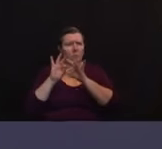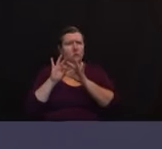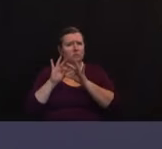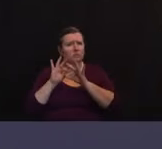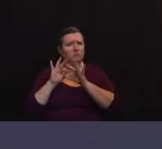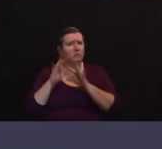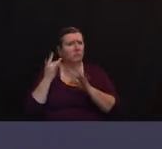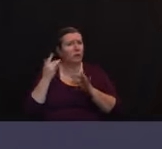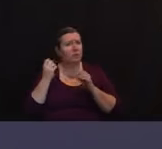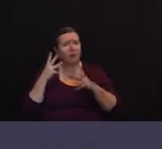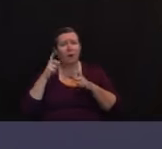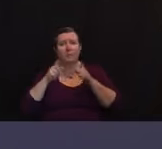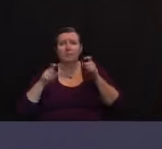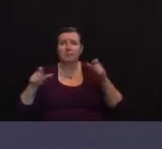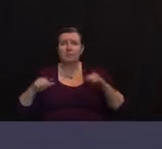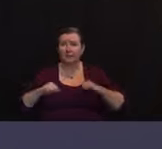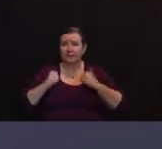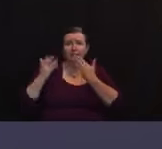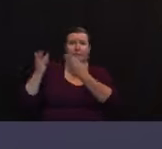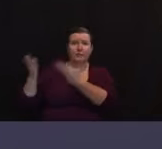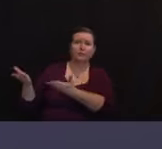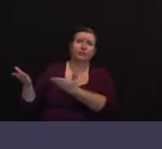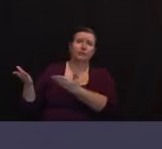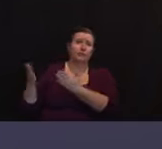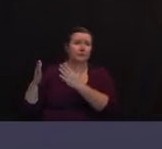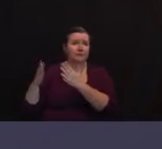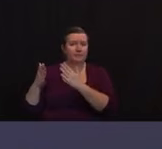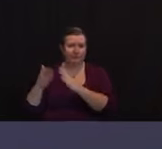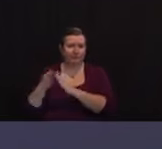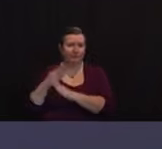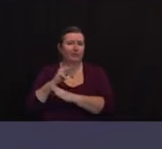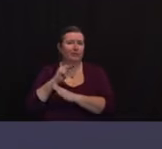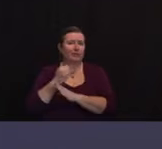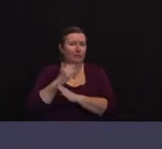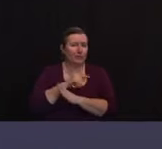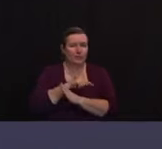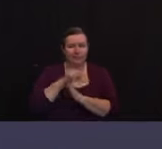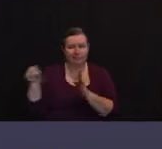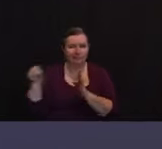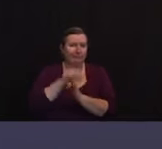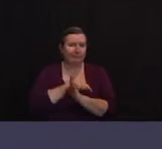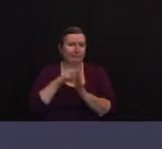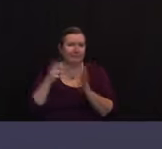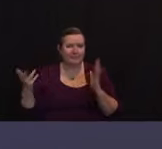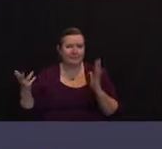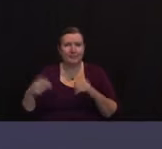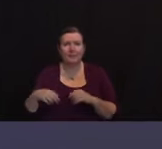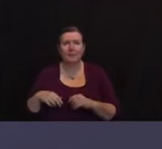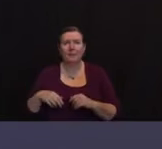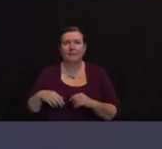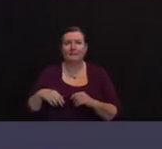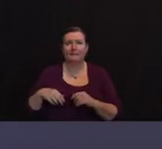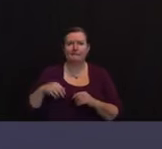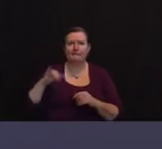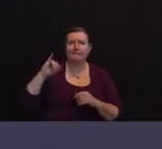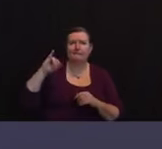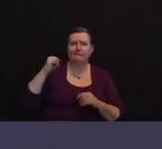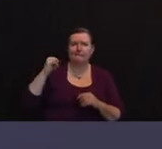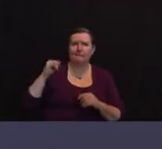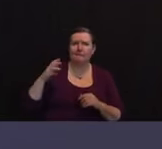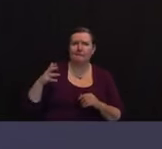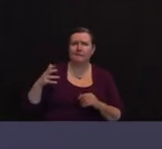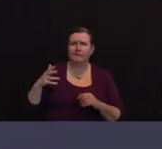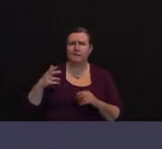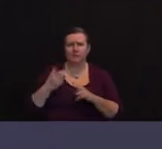on both sides of the Hudson. Judy, I believe we're getting our fair allocation of Johnson & Johnson. There's no New Jersey specific. Why aren't we